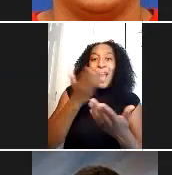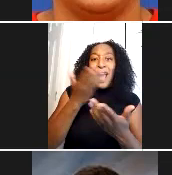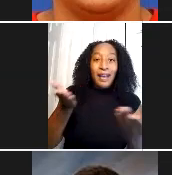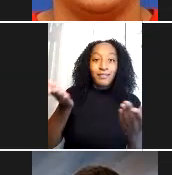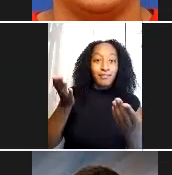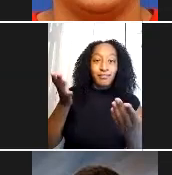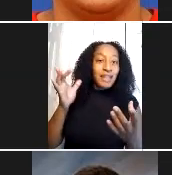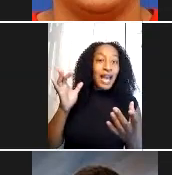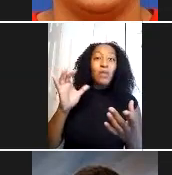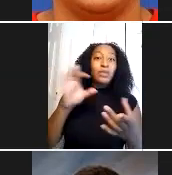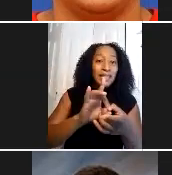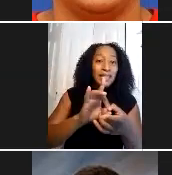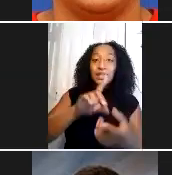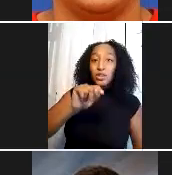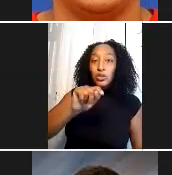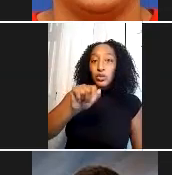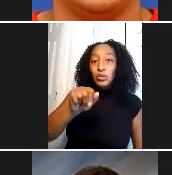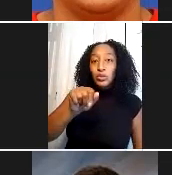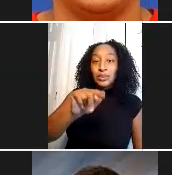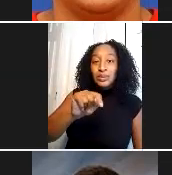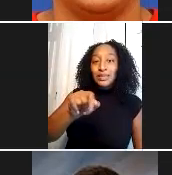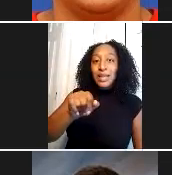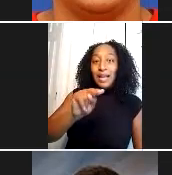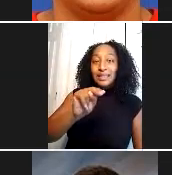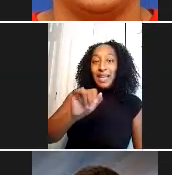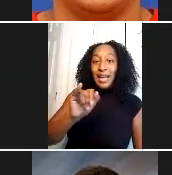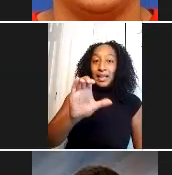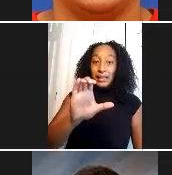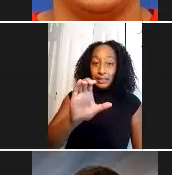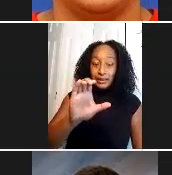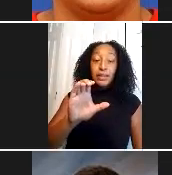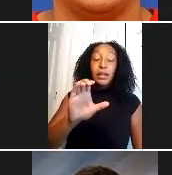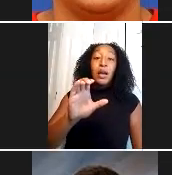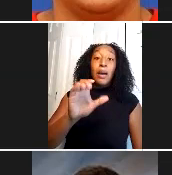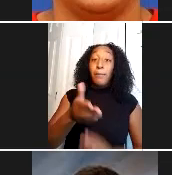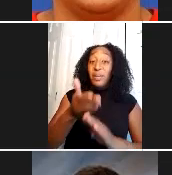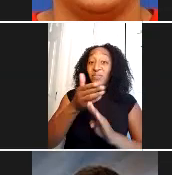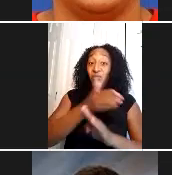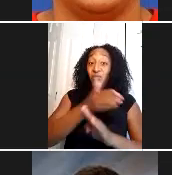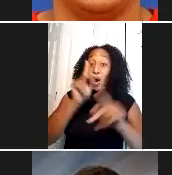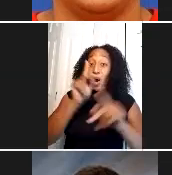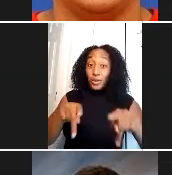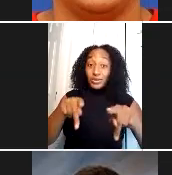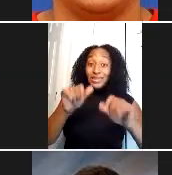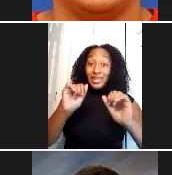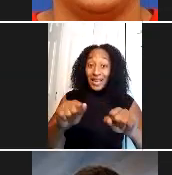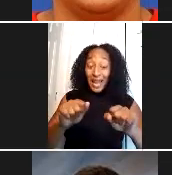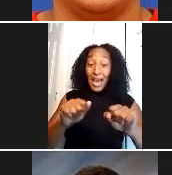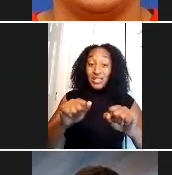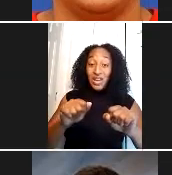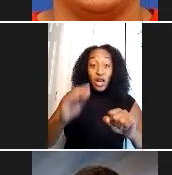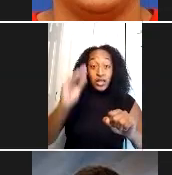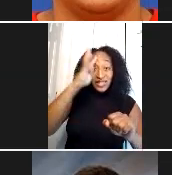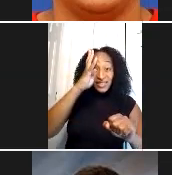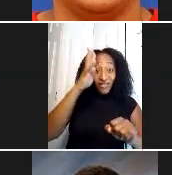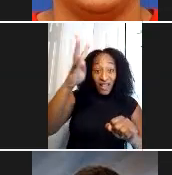before the person can formulate a hypothesis, they've got to go out and read and synthesize all information available on the sinking